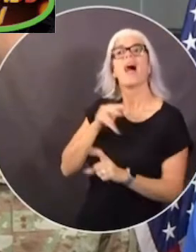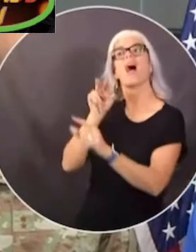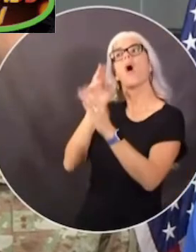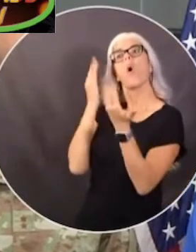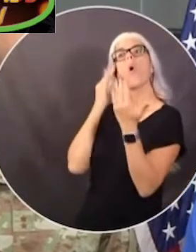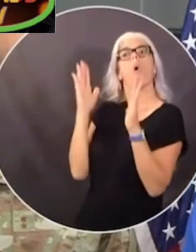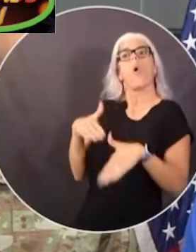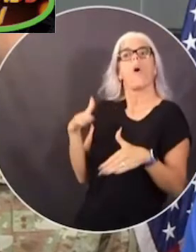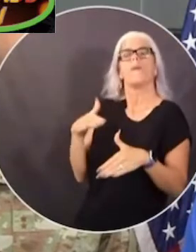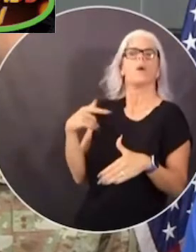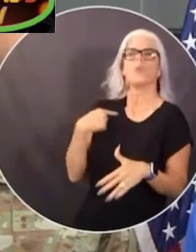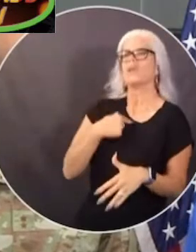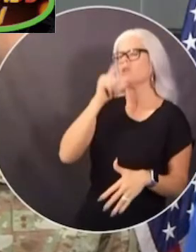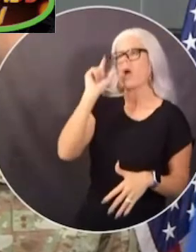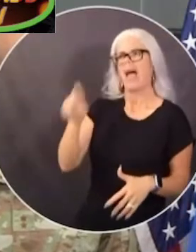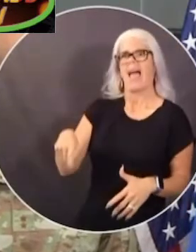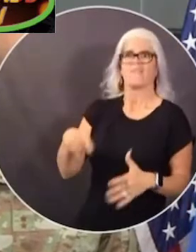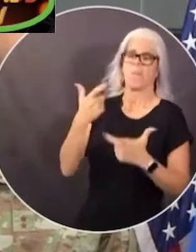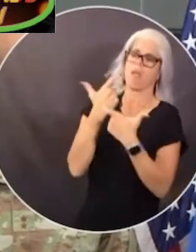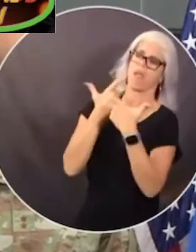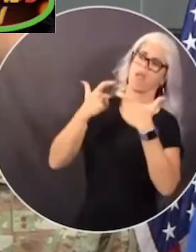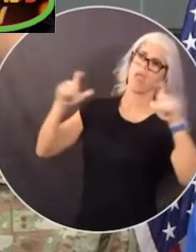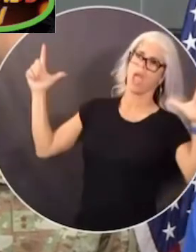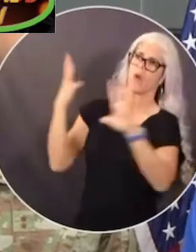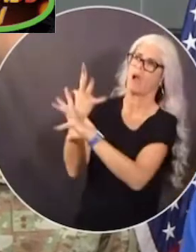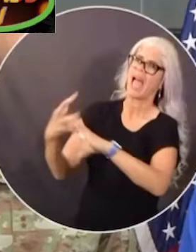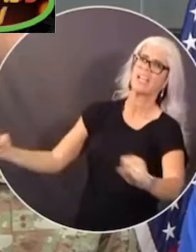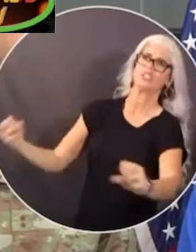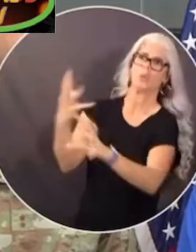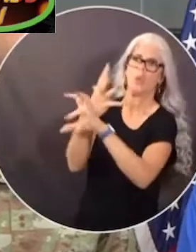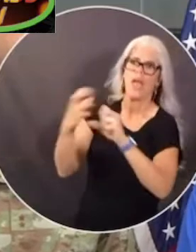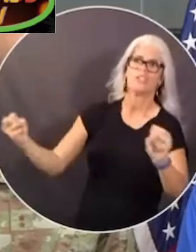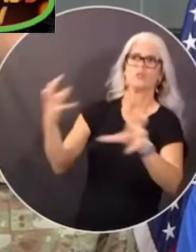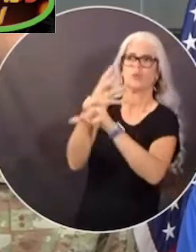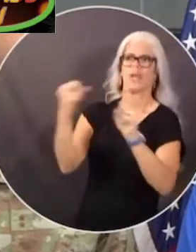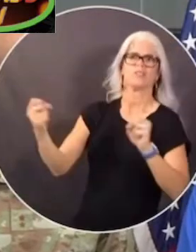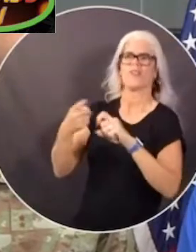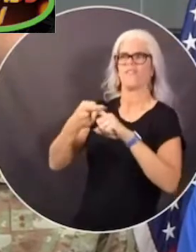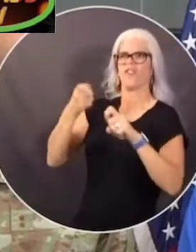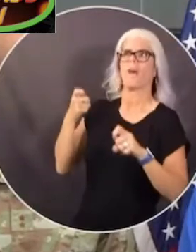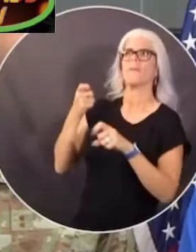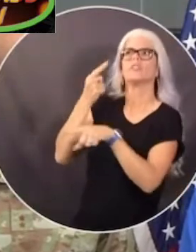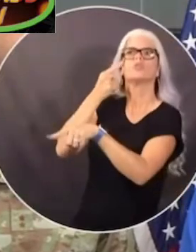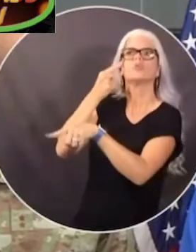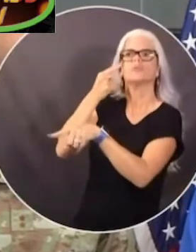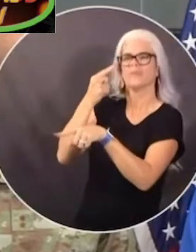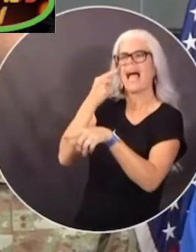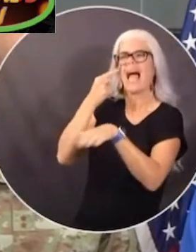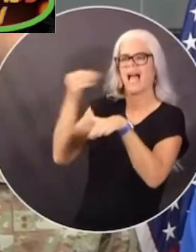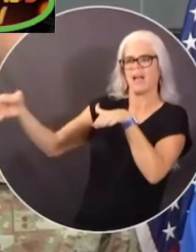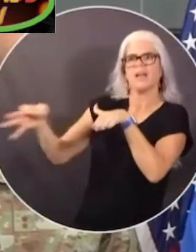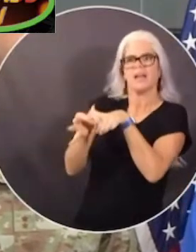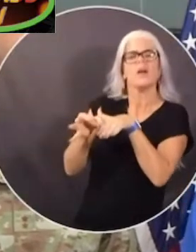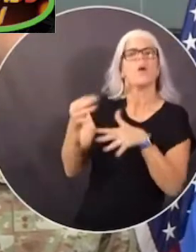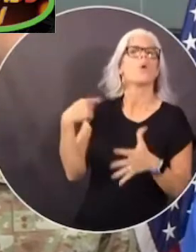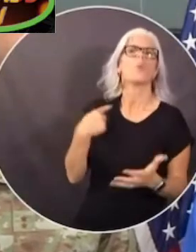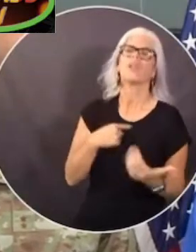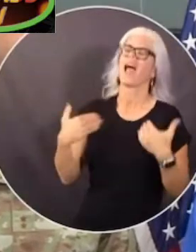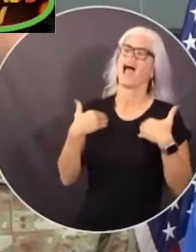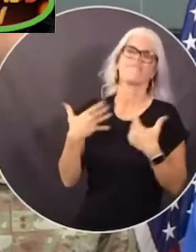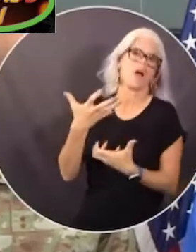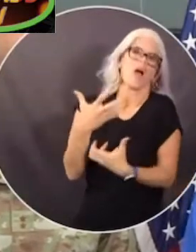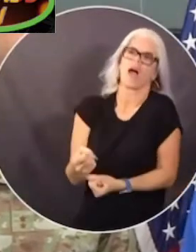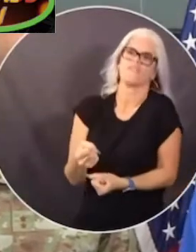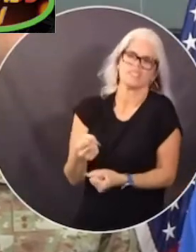massive rescue efforts the further away you are from the storm. I also have a huge amount of confidence in the folks in the Tampa